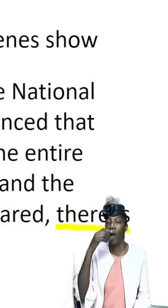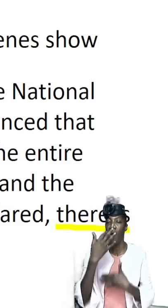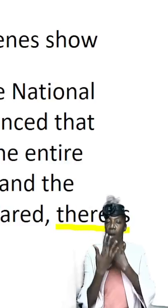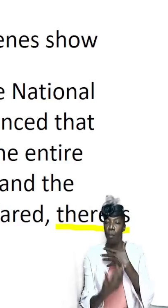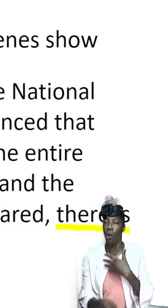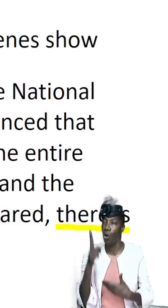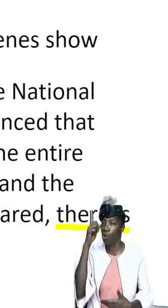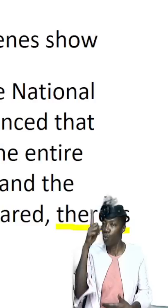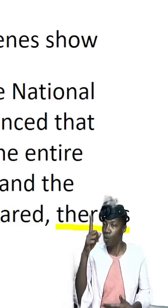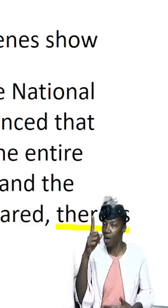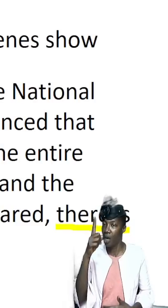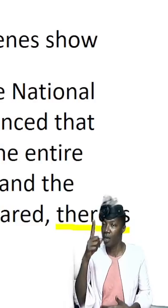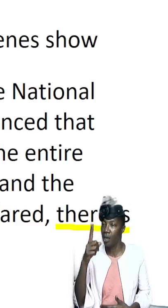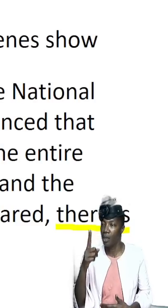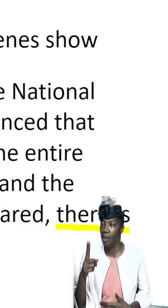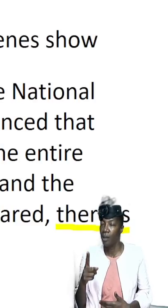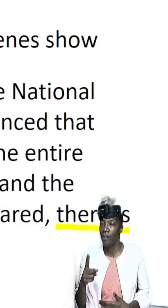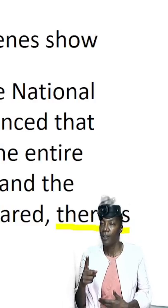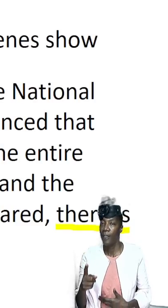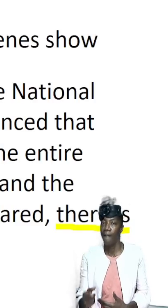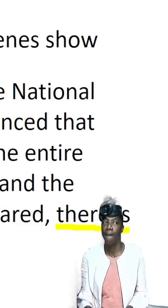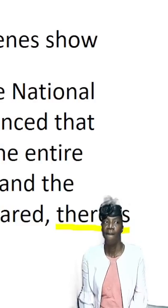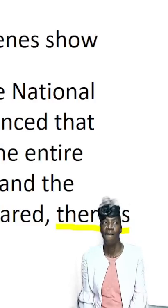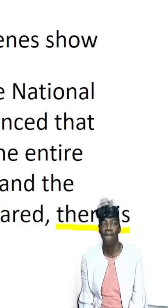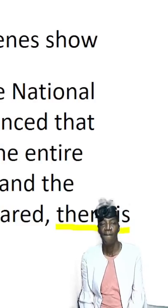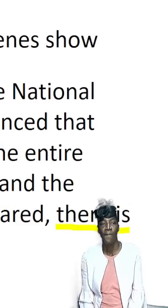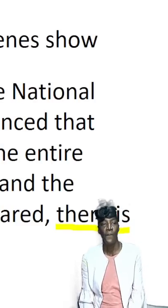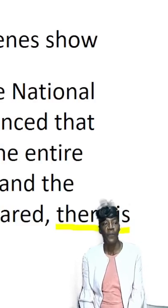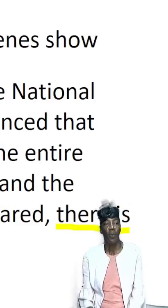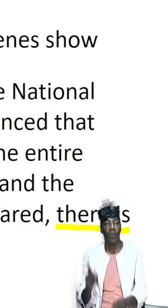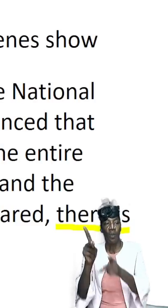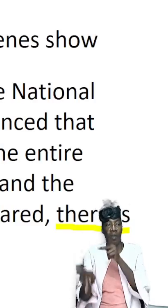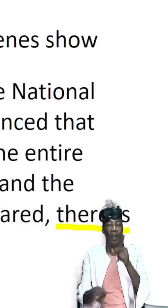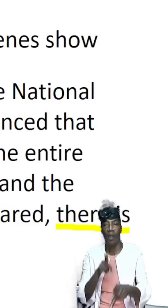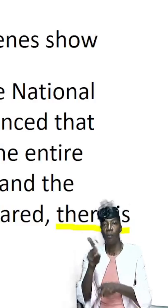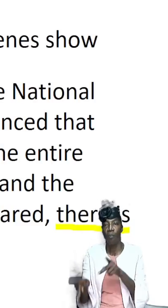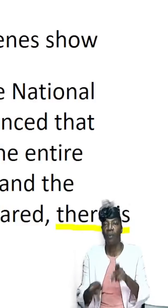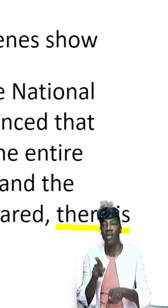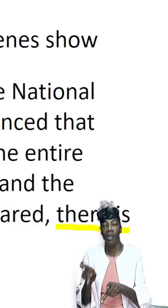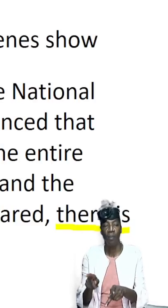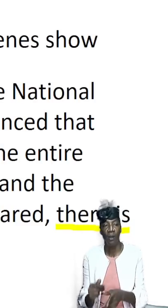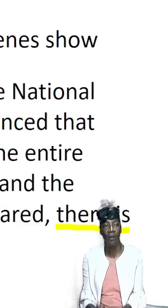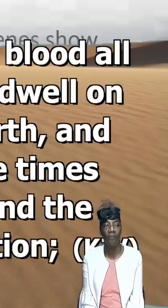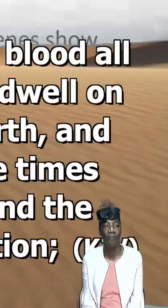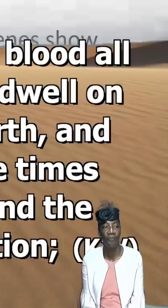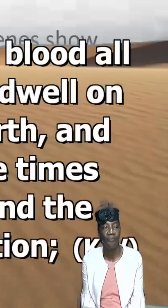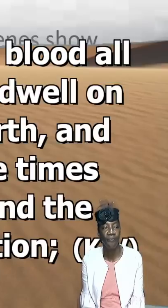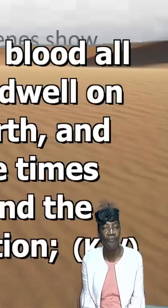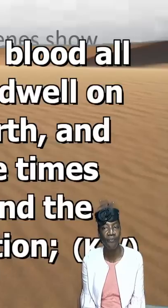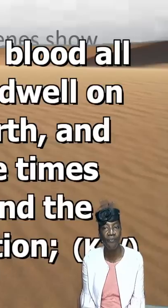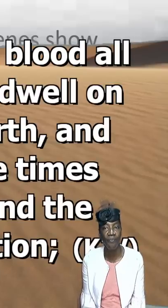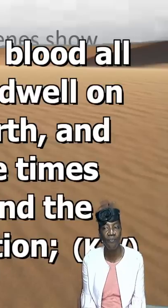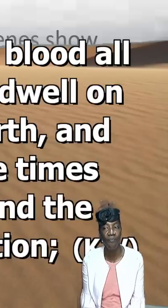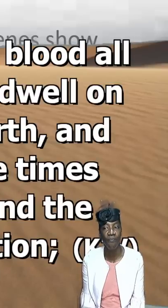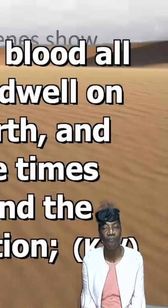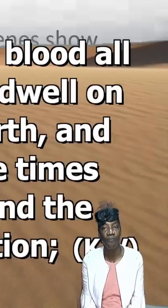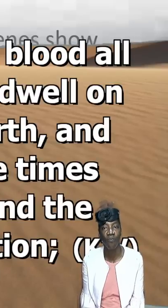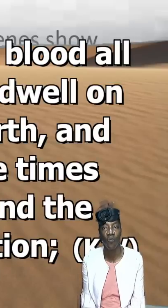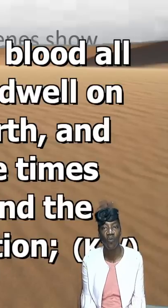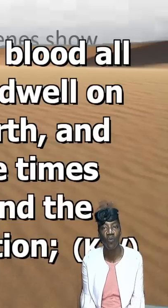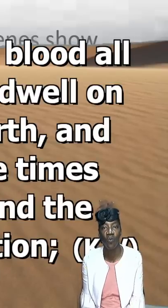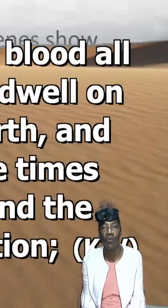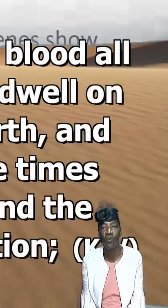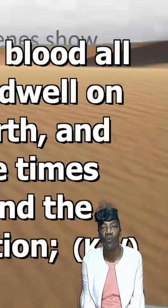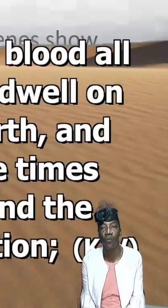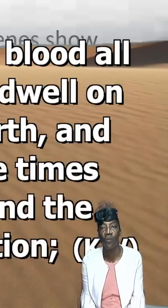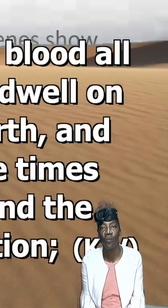the nation. That scripture again, we just put it up one more time, you know. I just feel to put it up because this is significant.